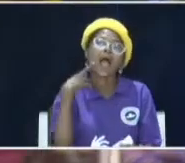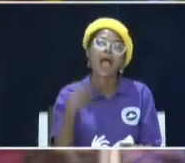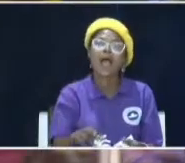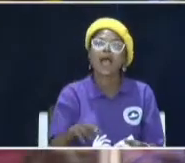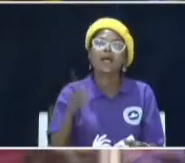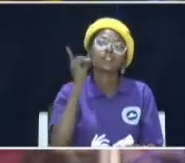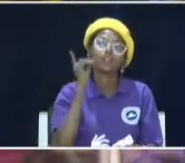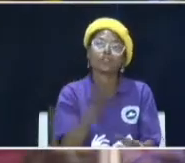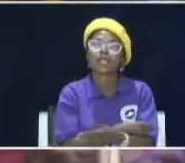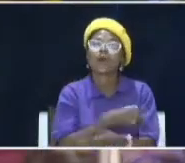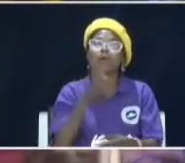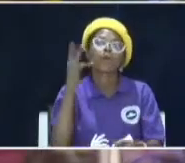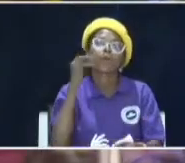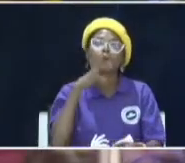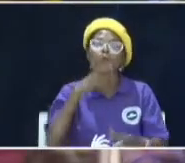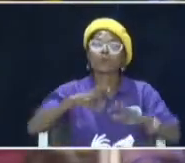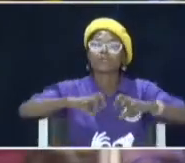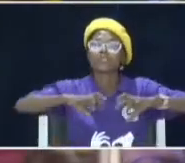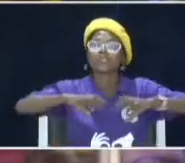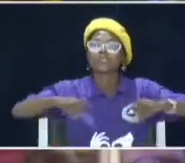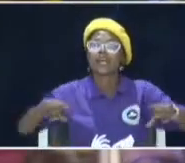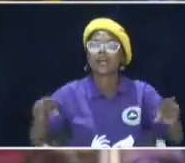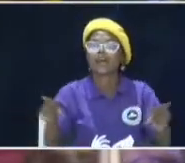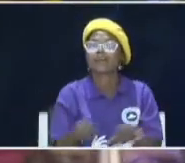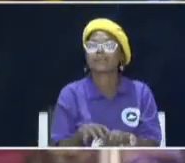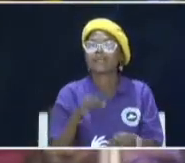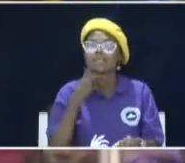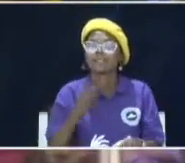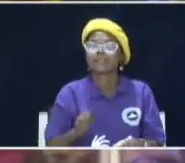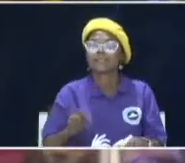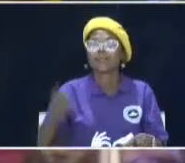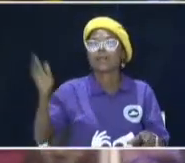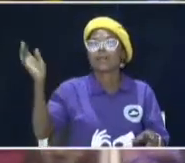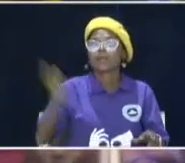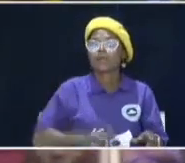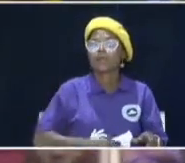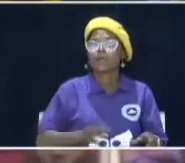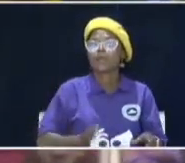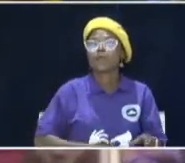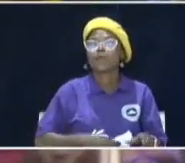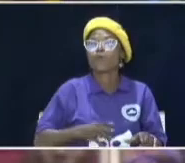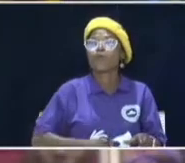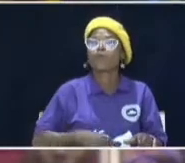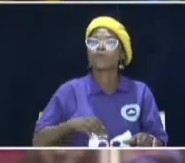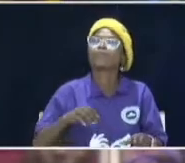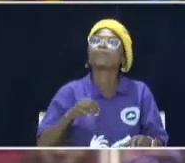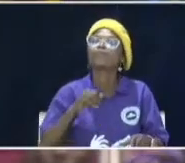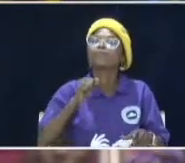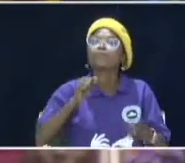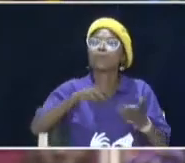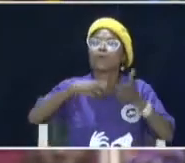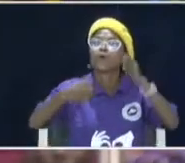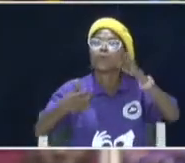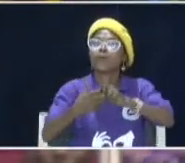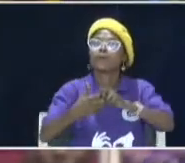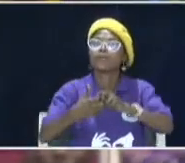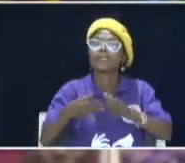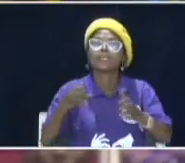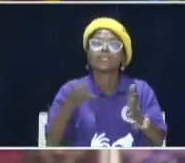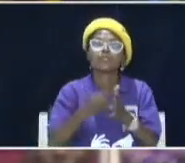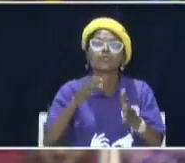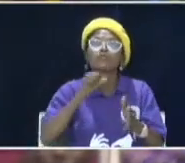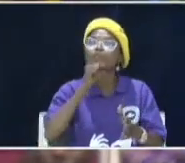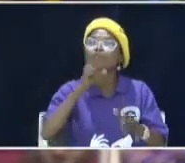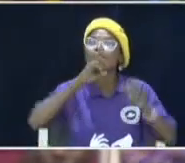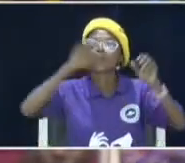with high hormonal imbalance some years ago, and doctor's report was that it would be impossible